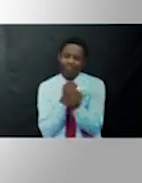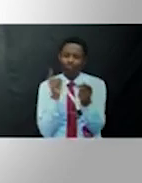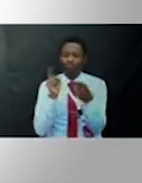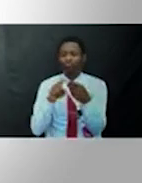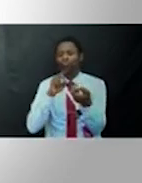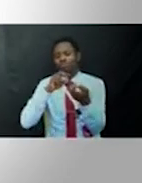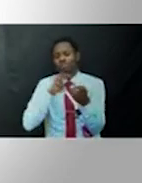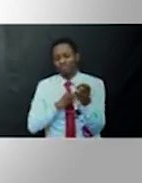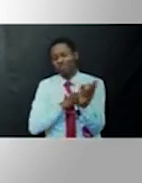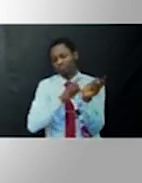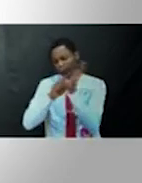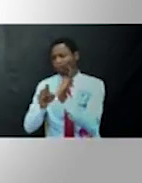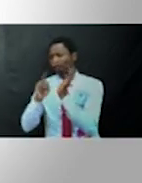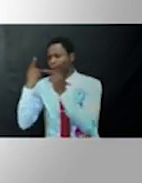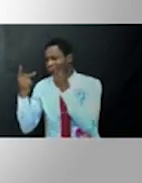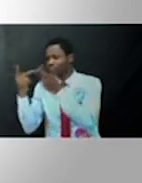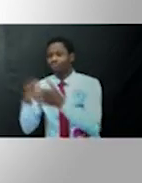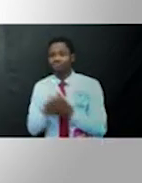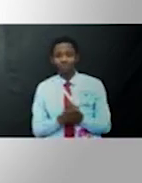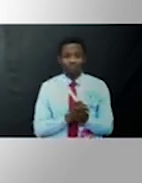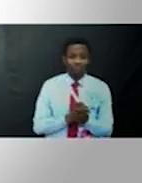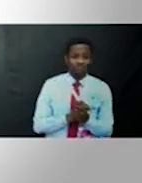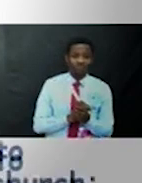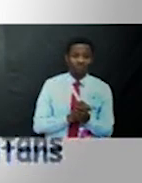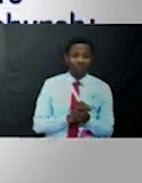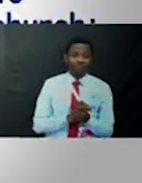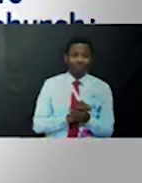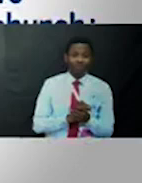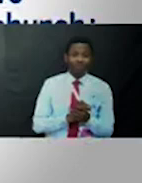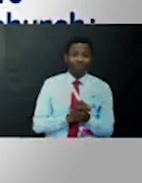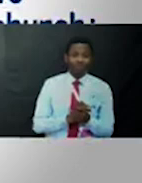them. Then, this one.